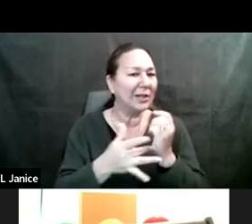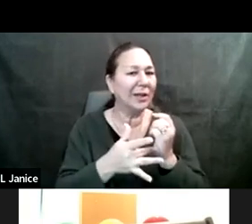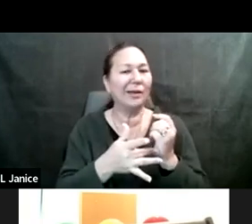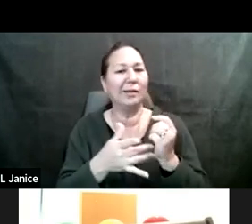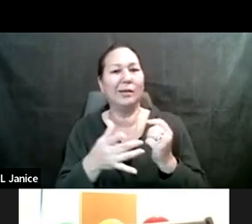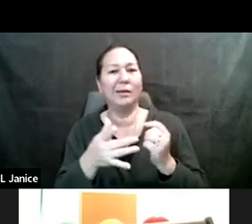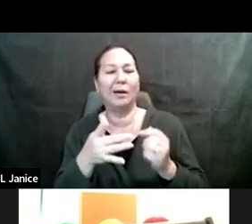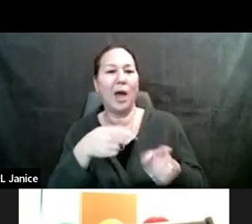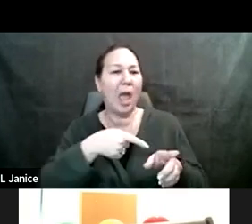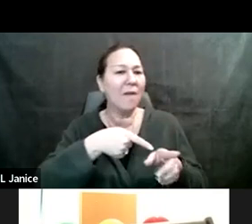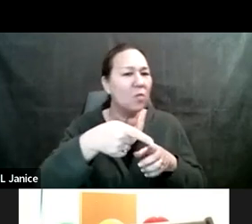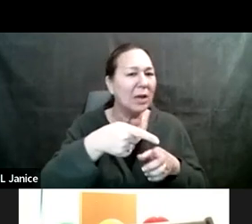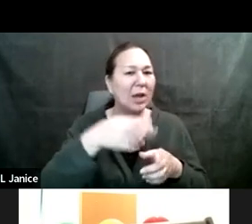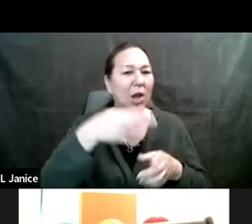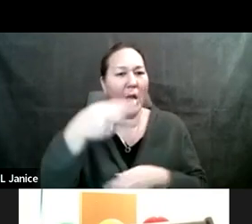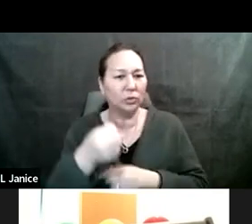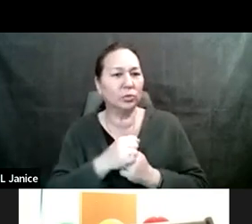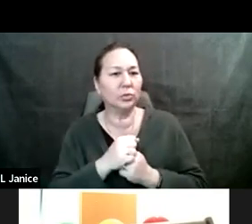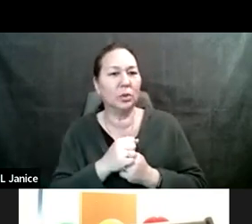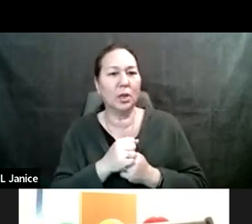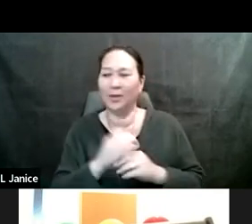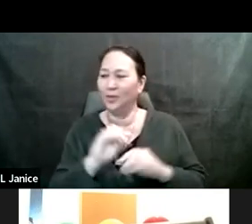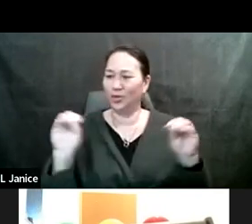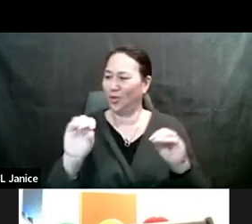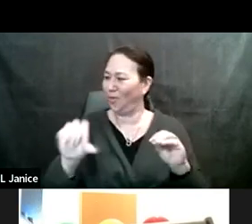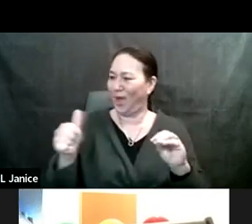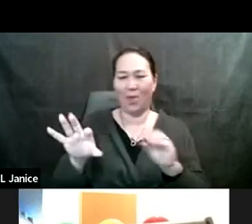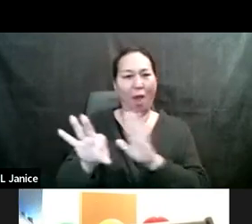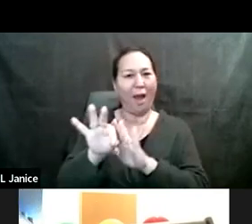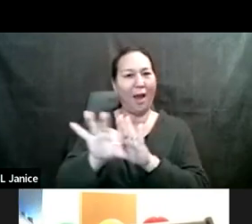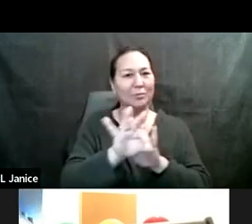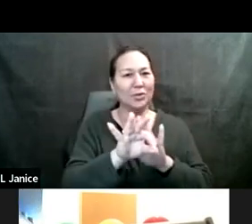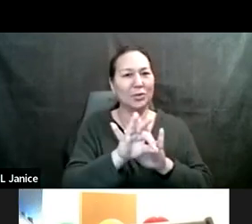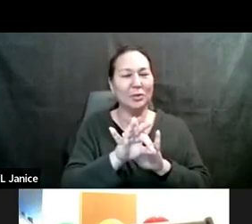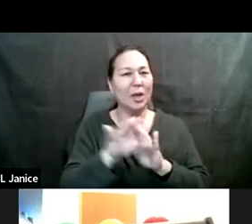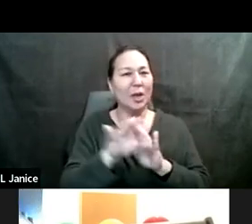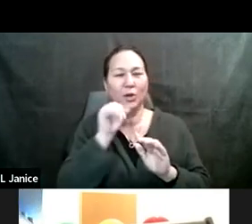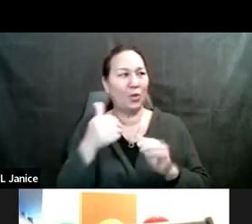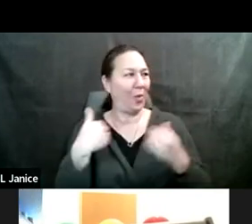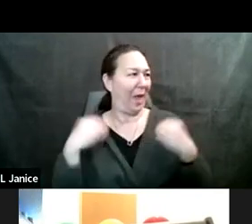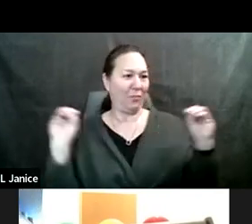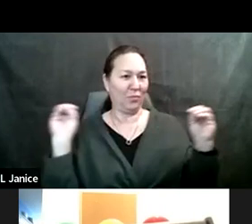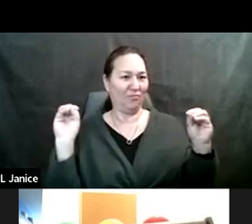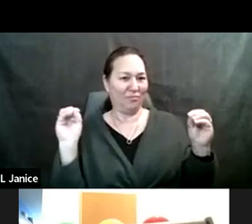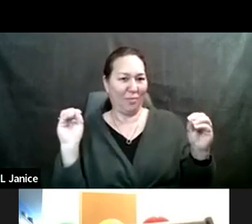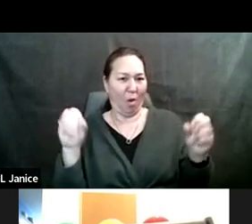go to college but it's another option for kids to choose another follower career